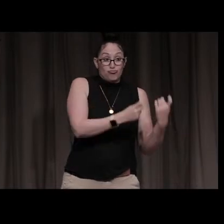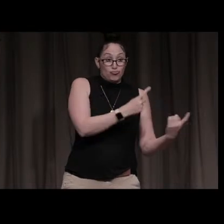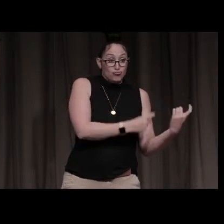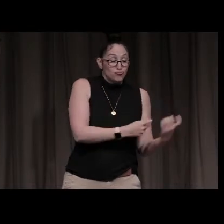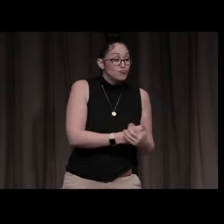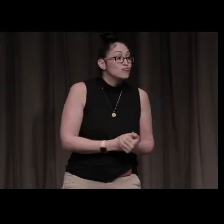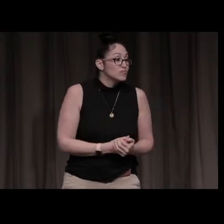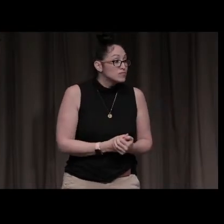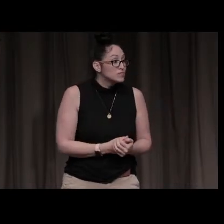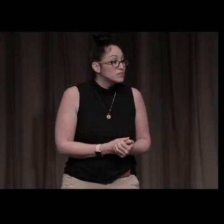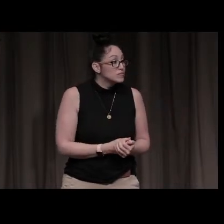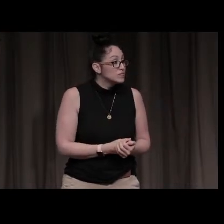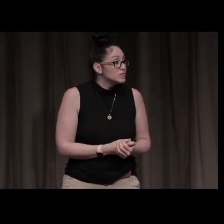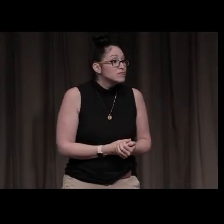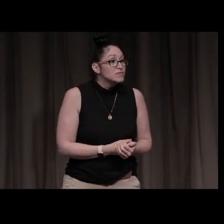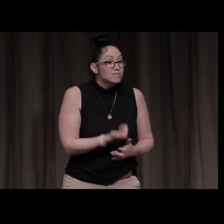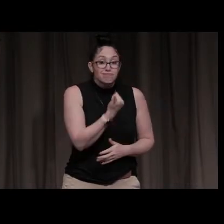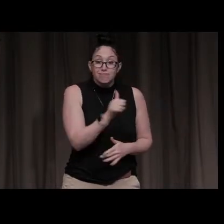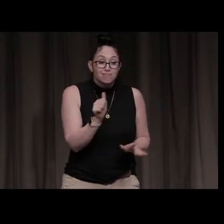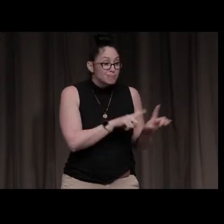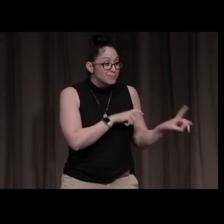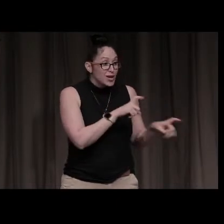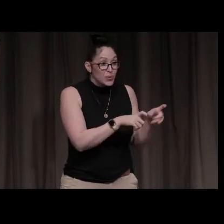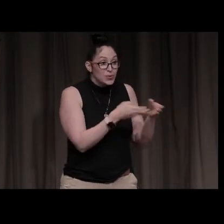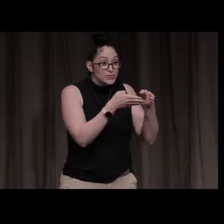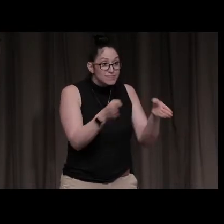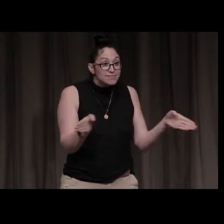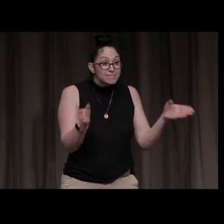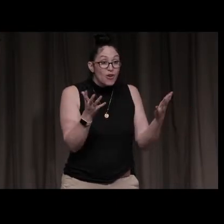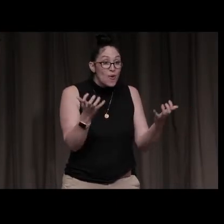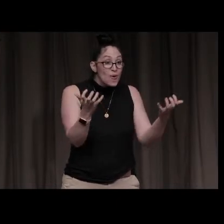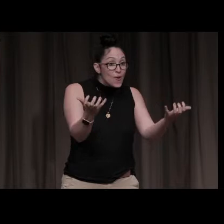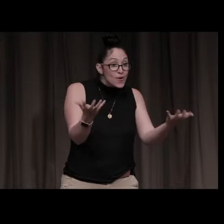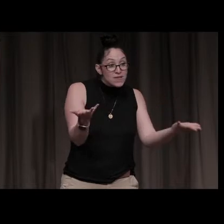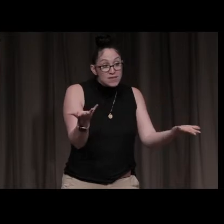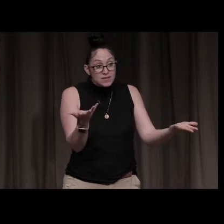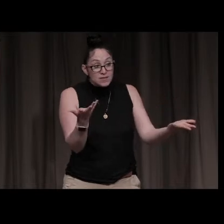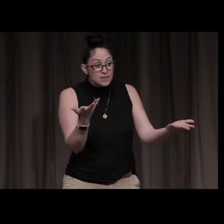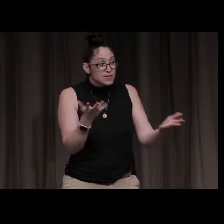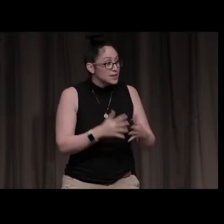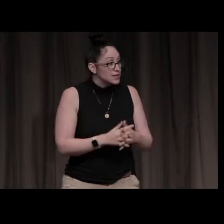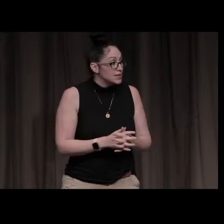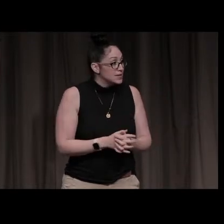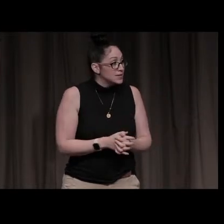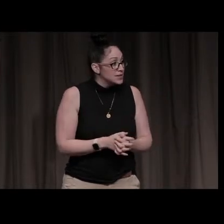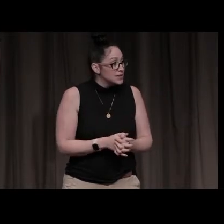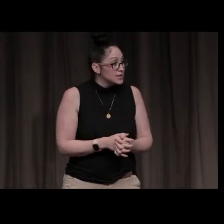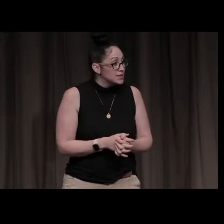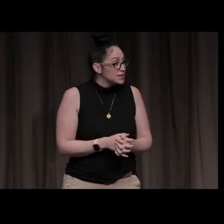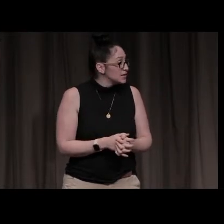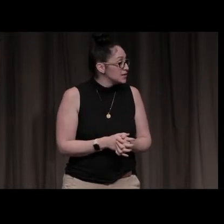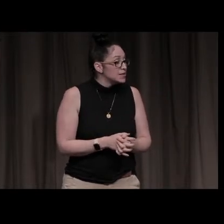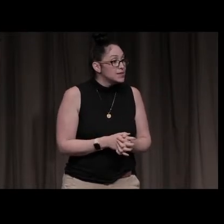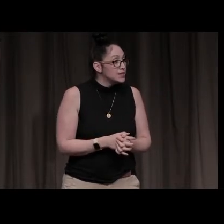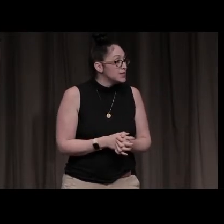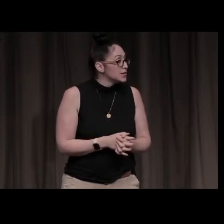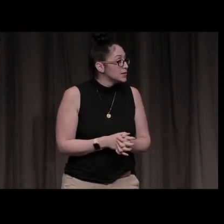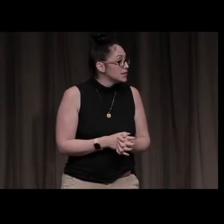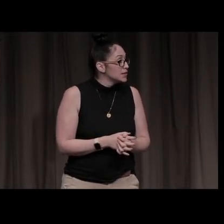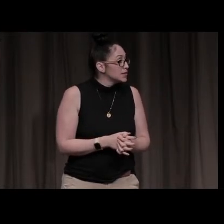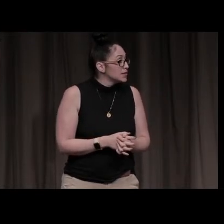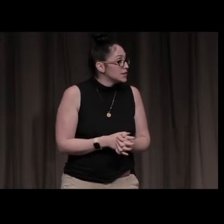to ask any questions from the audience or... Yes, right